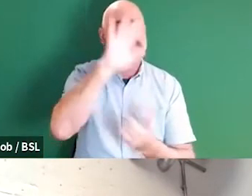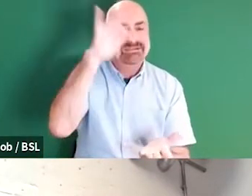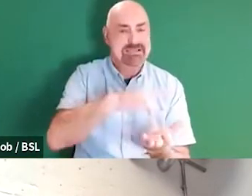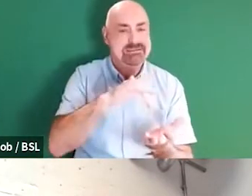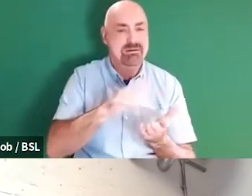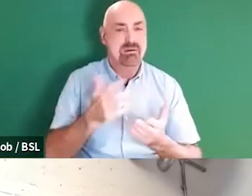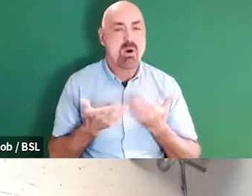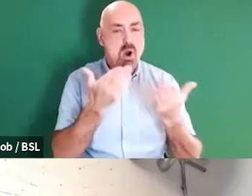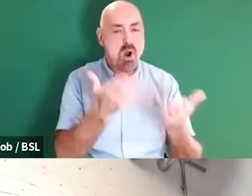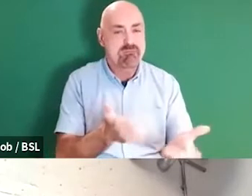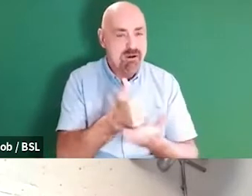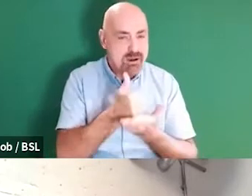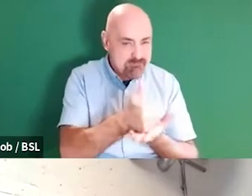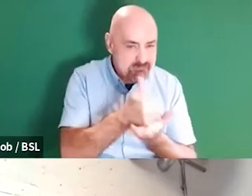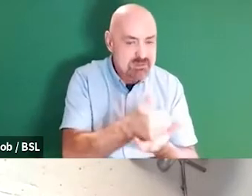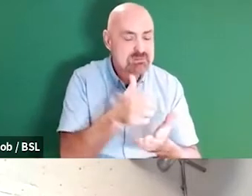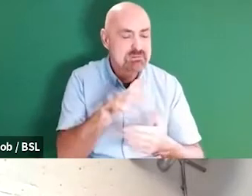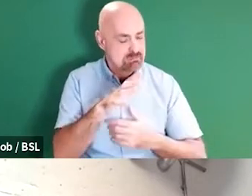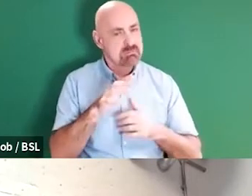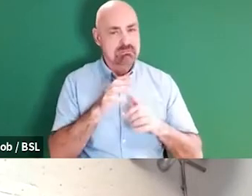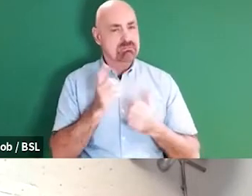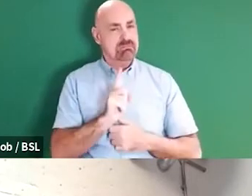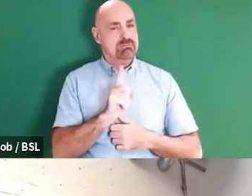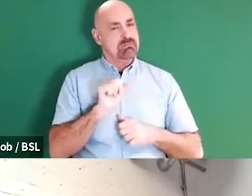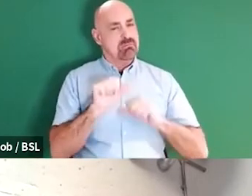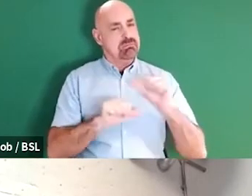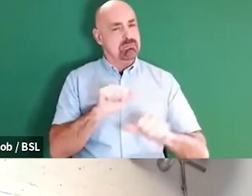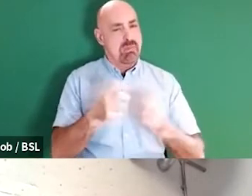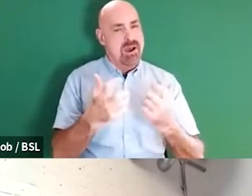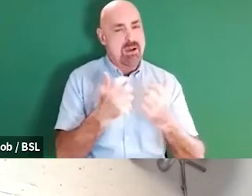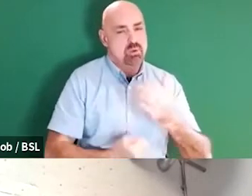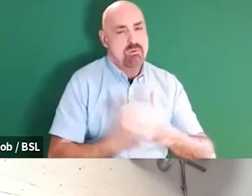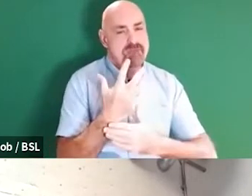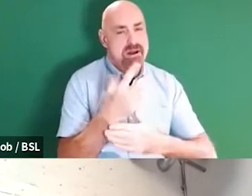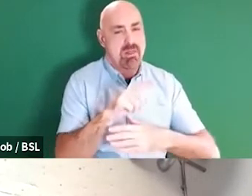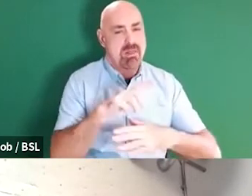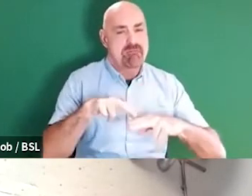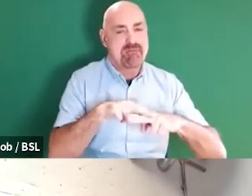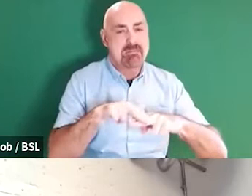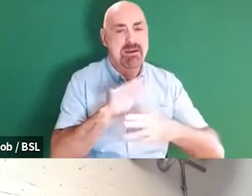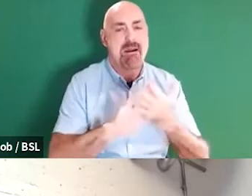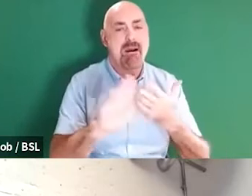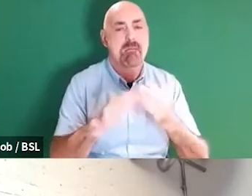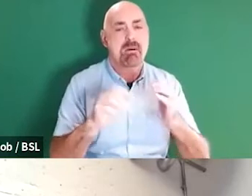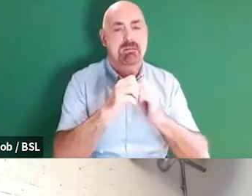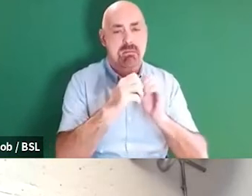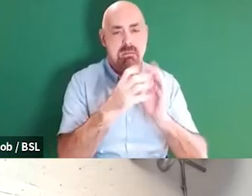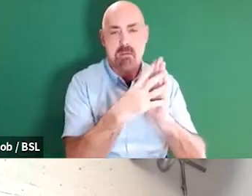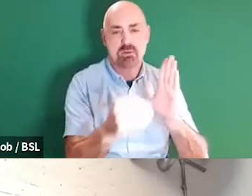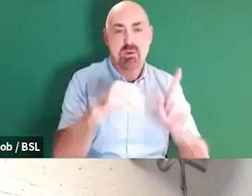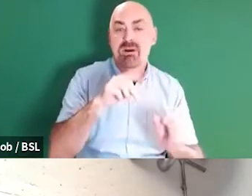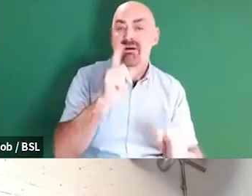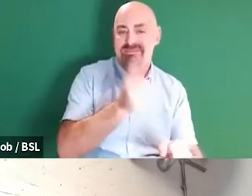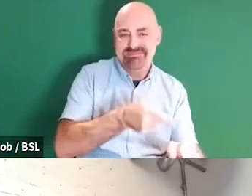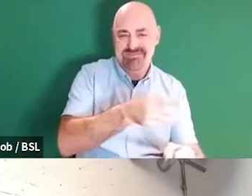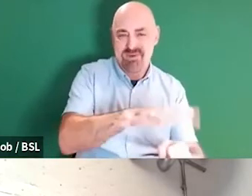advice and support to local areas on the process of developing a family hub model or approach locally. So in answer